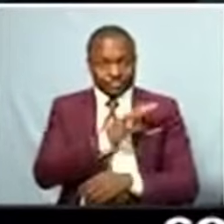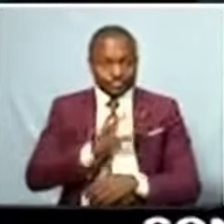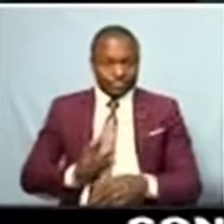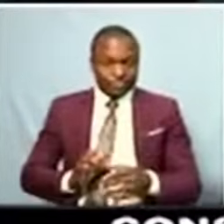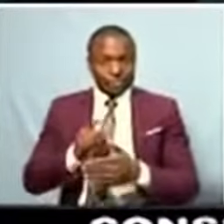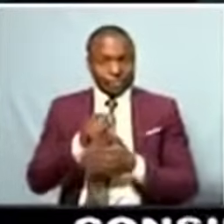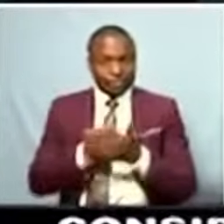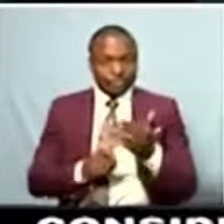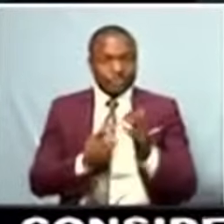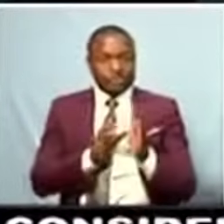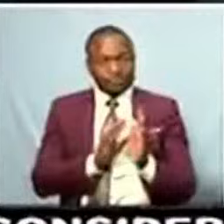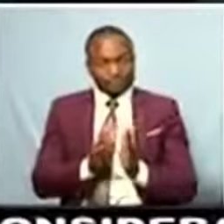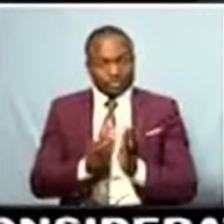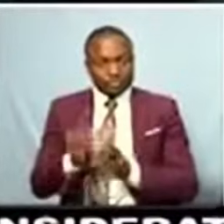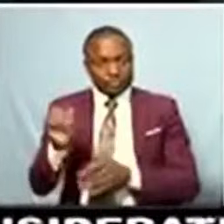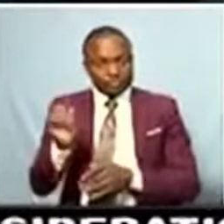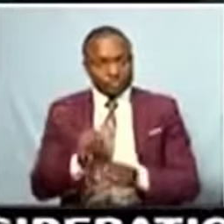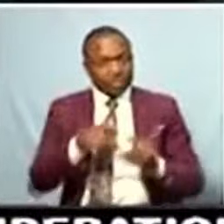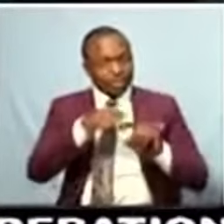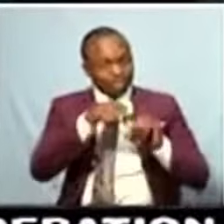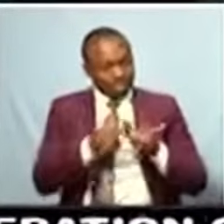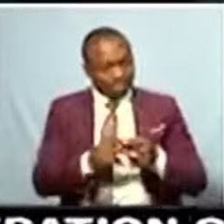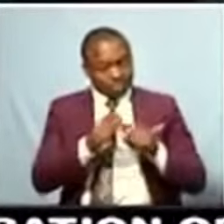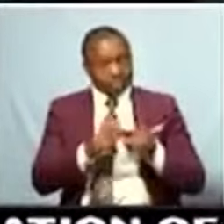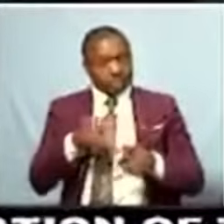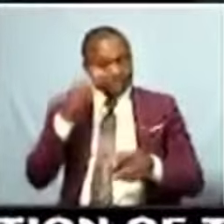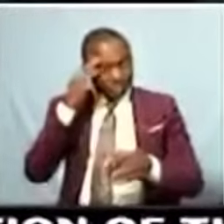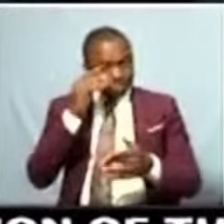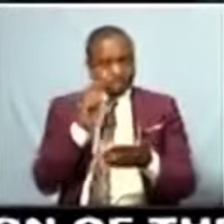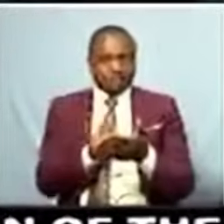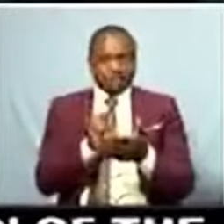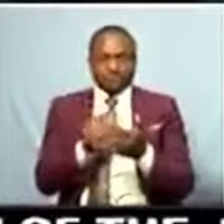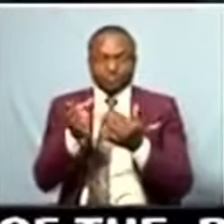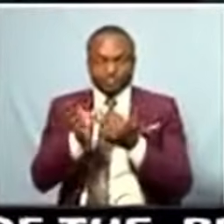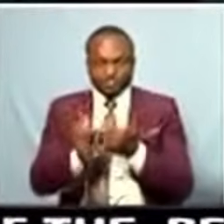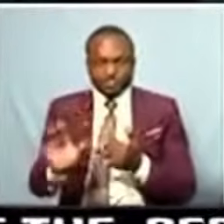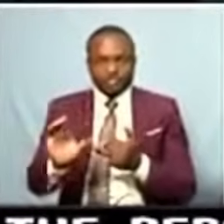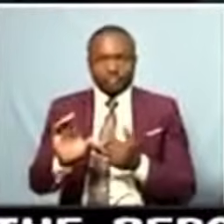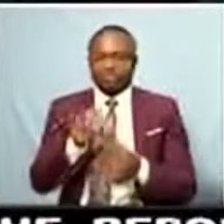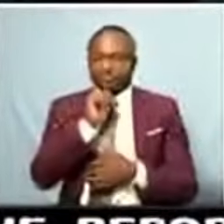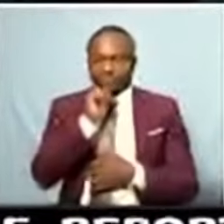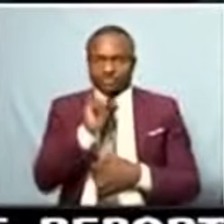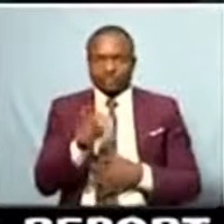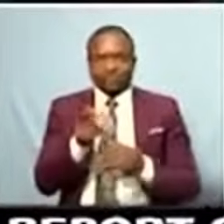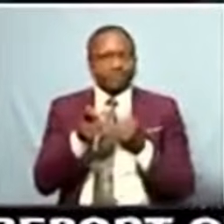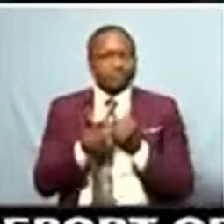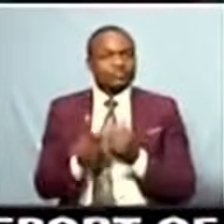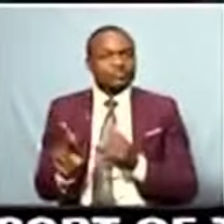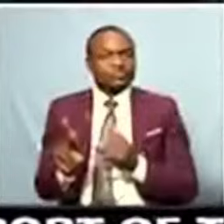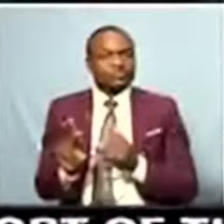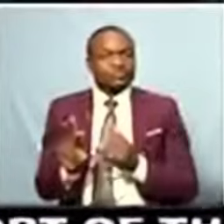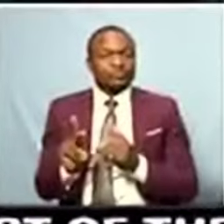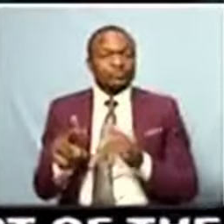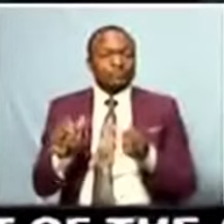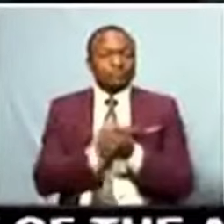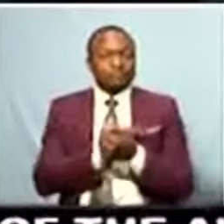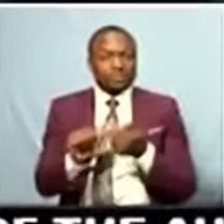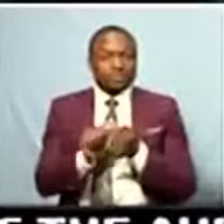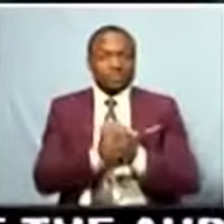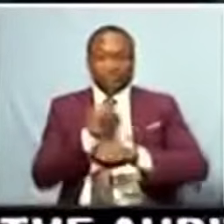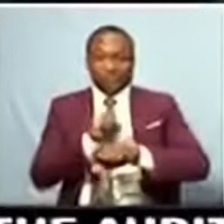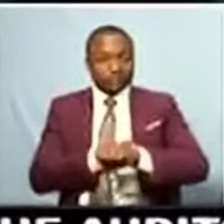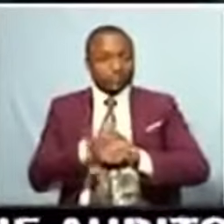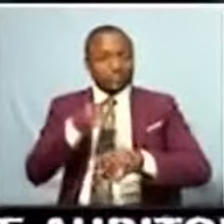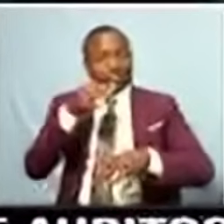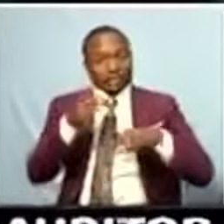intention? To come and fix when you know that this particular component is not part of the defect liability period in